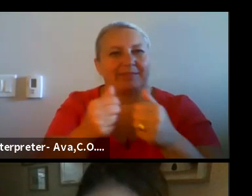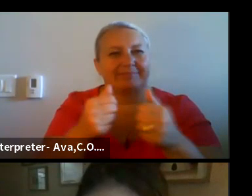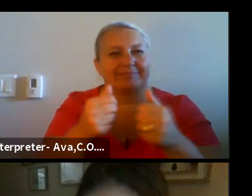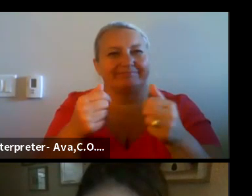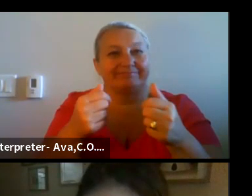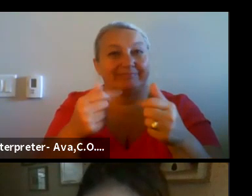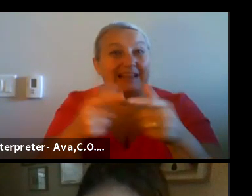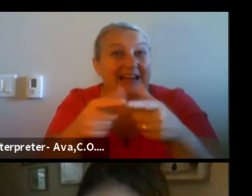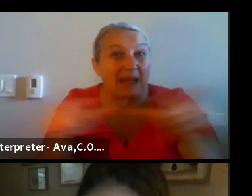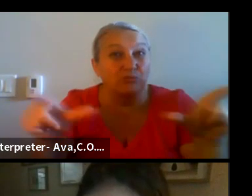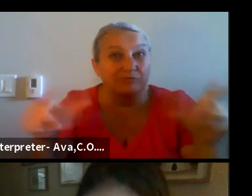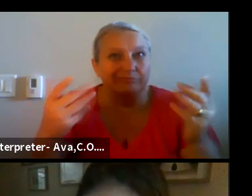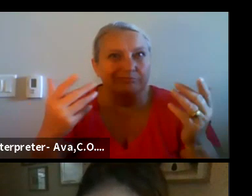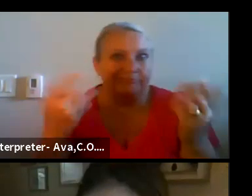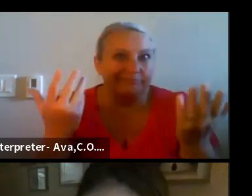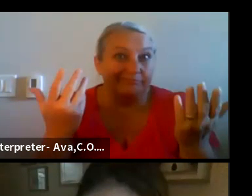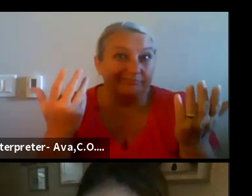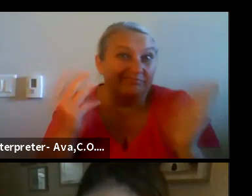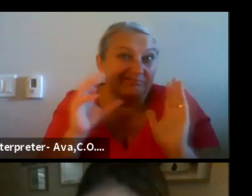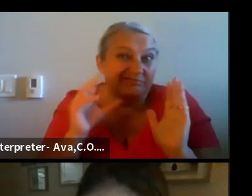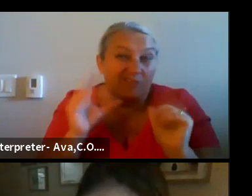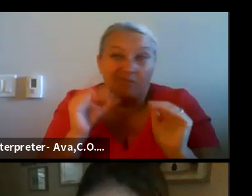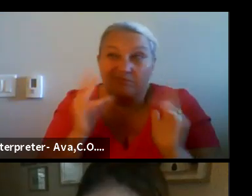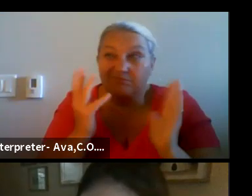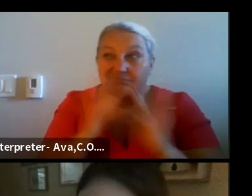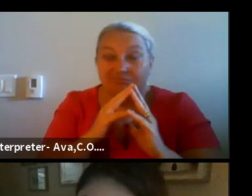So yeah, thank you.